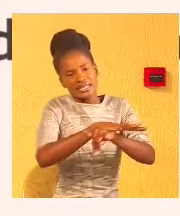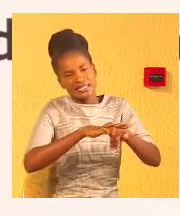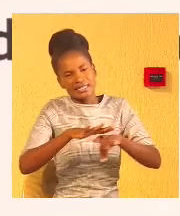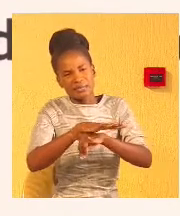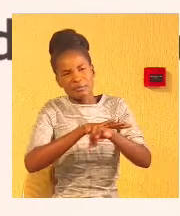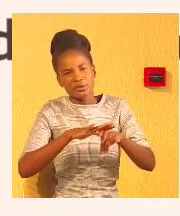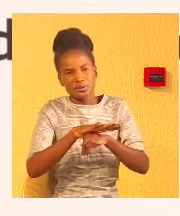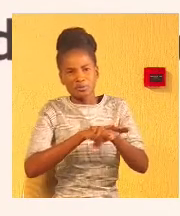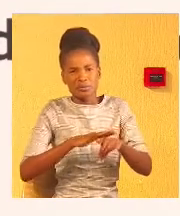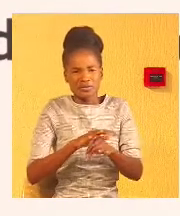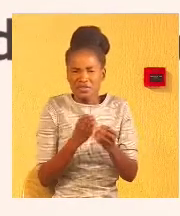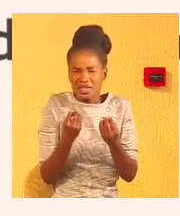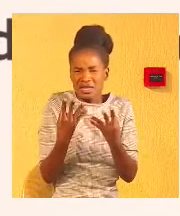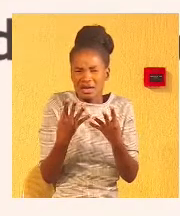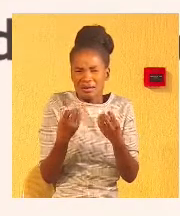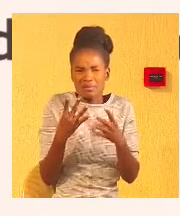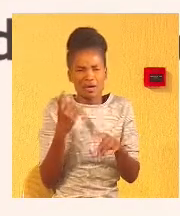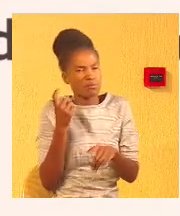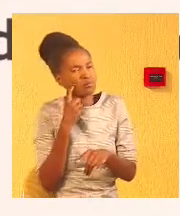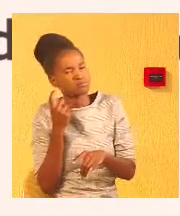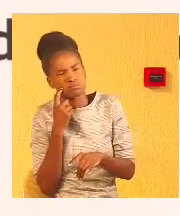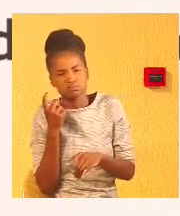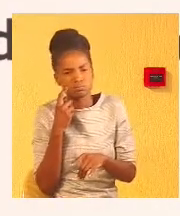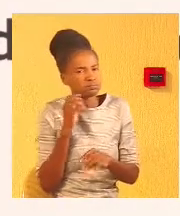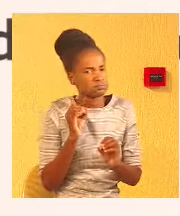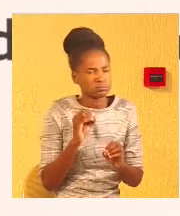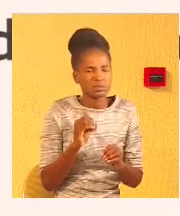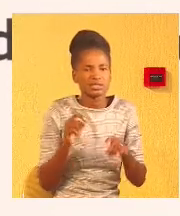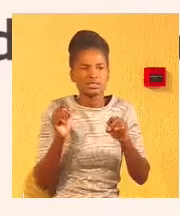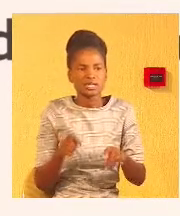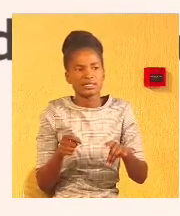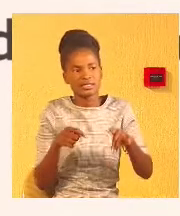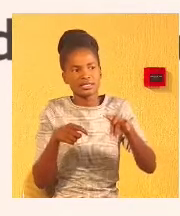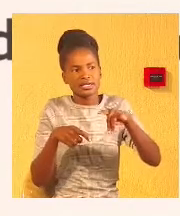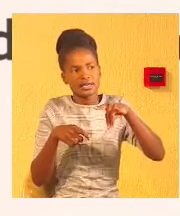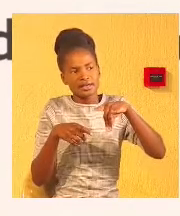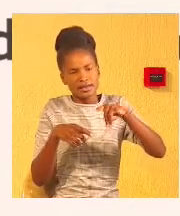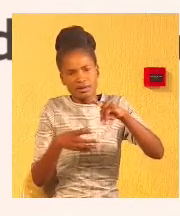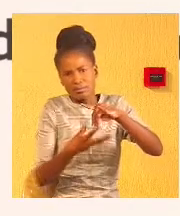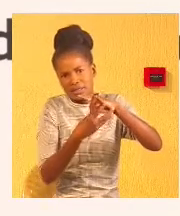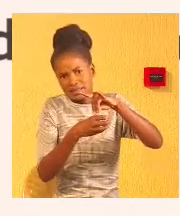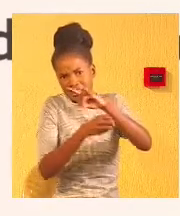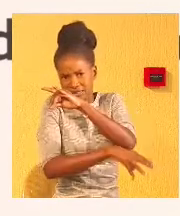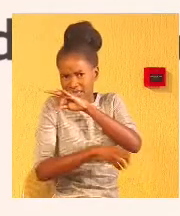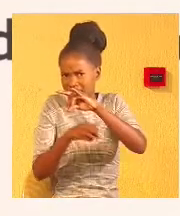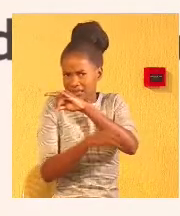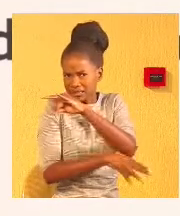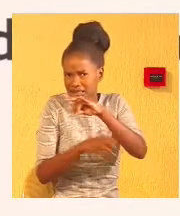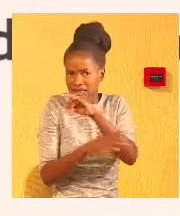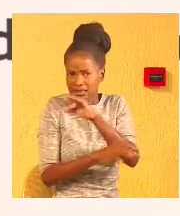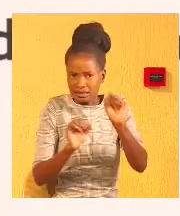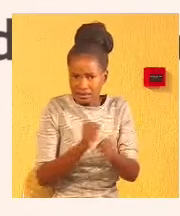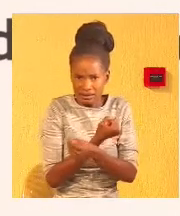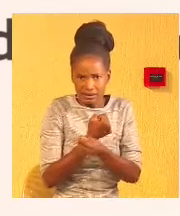numbers, since we cannot grow the calves and winners on the field and let them grow for a